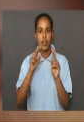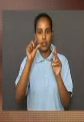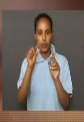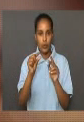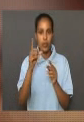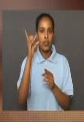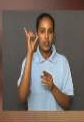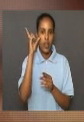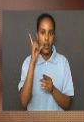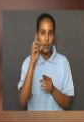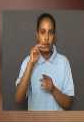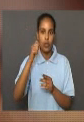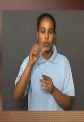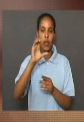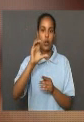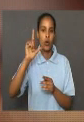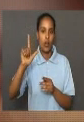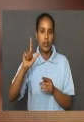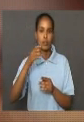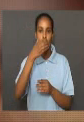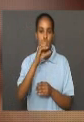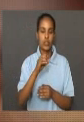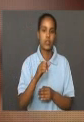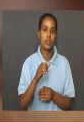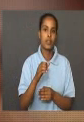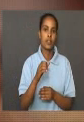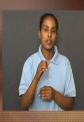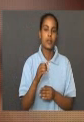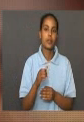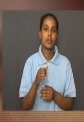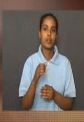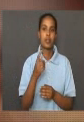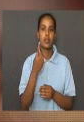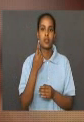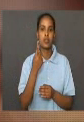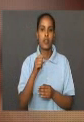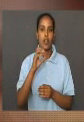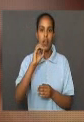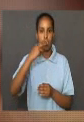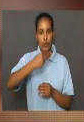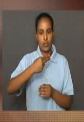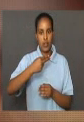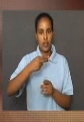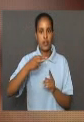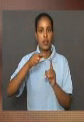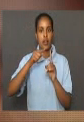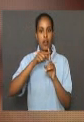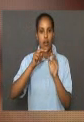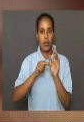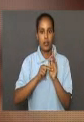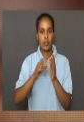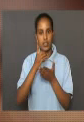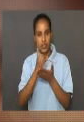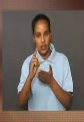in dilute sodium chloride solution, the hydroxide ions are discharged